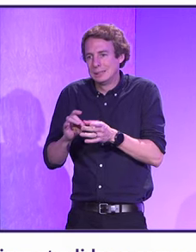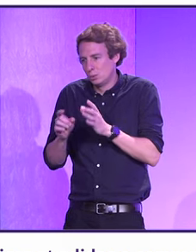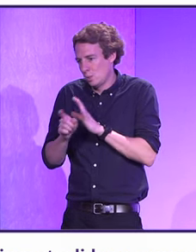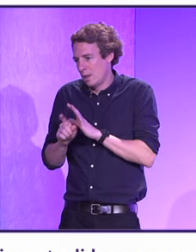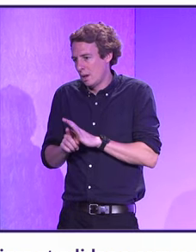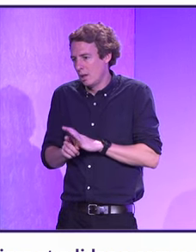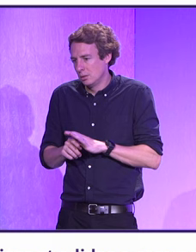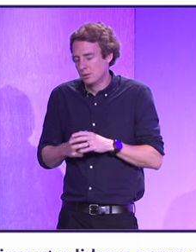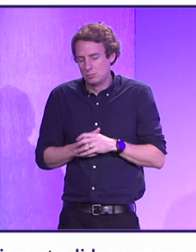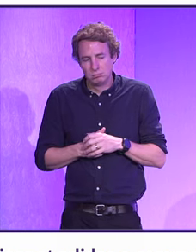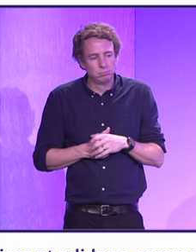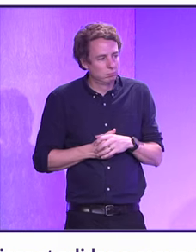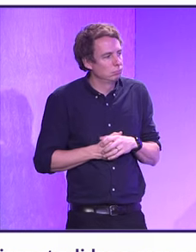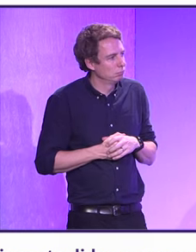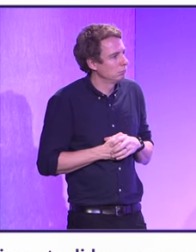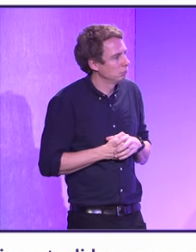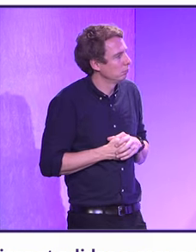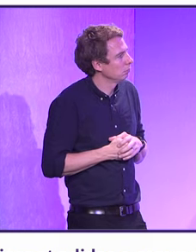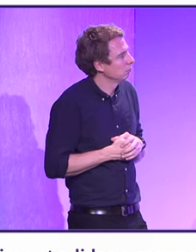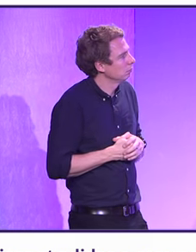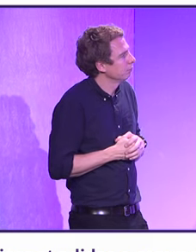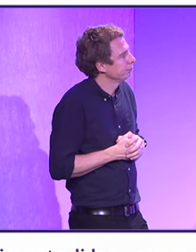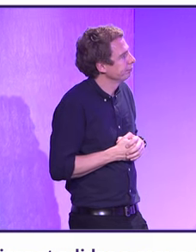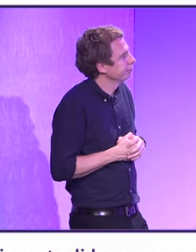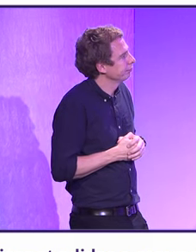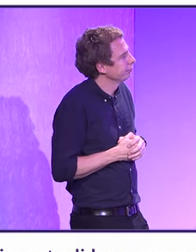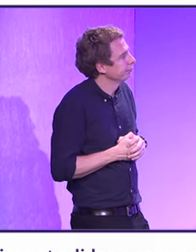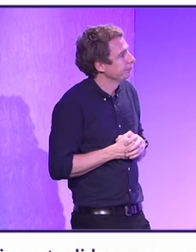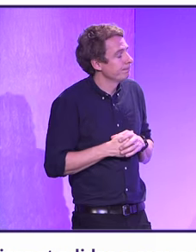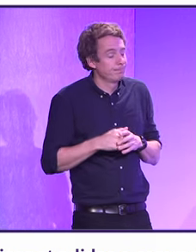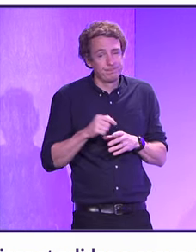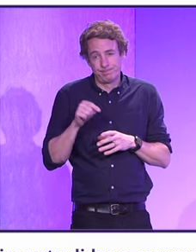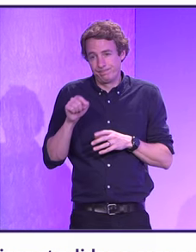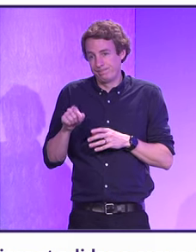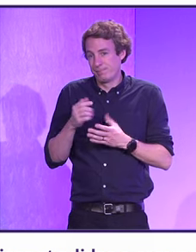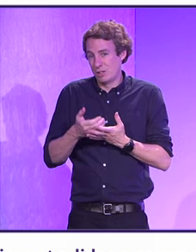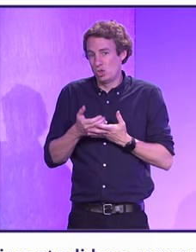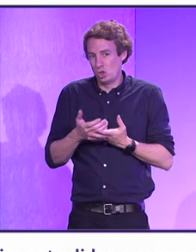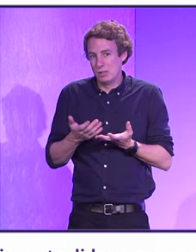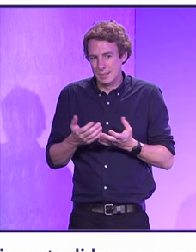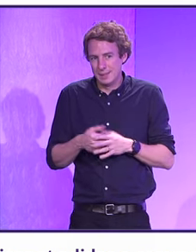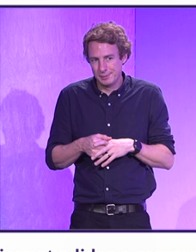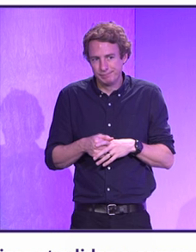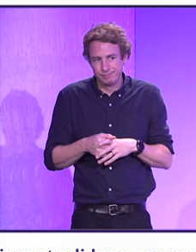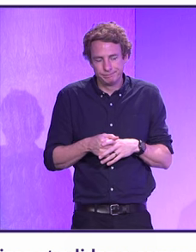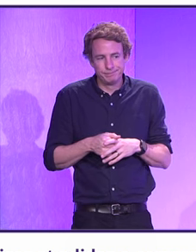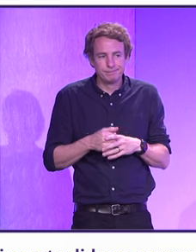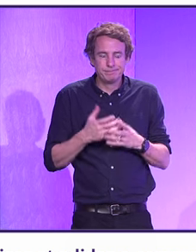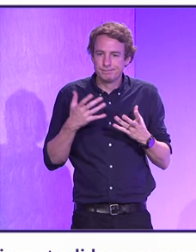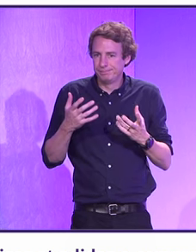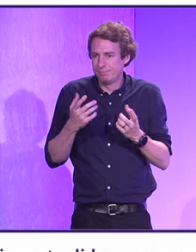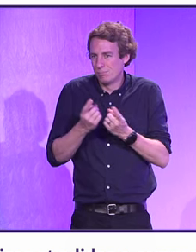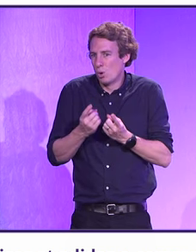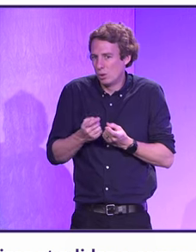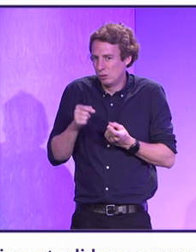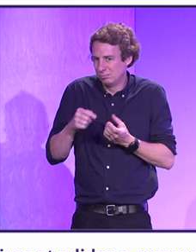which I will also cover probably in the next slide. The security, again is a bit broader